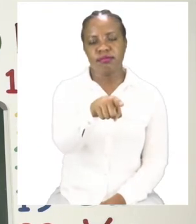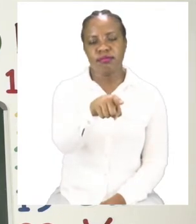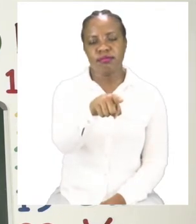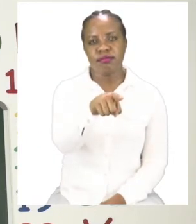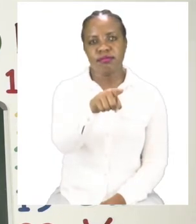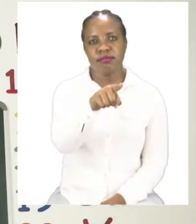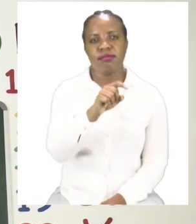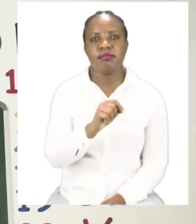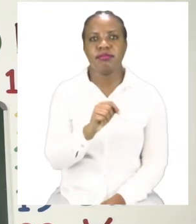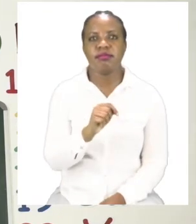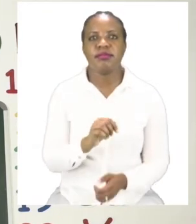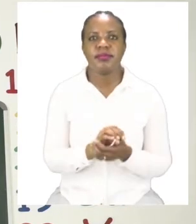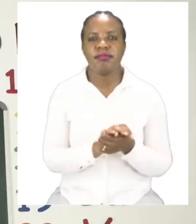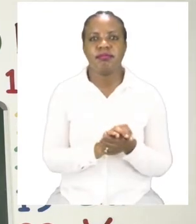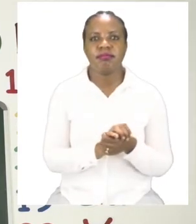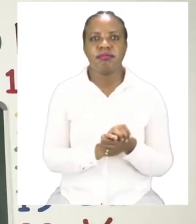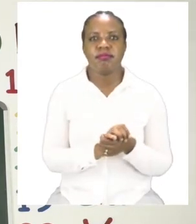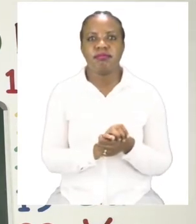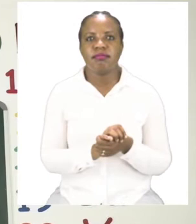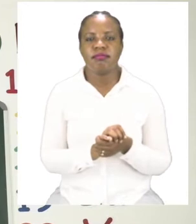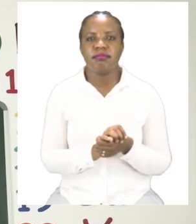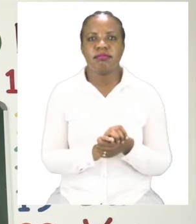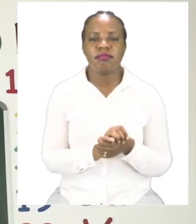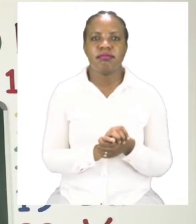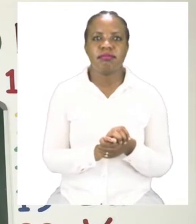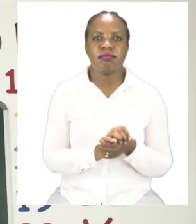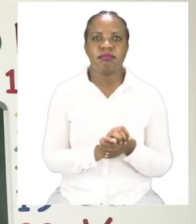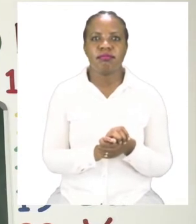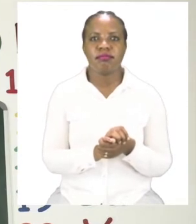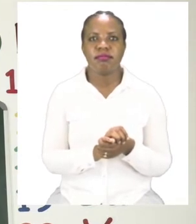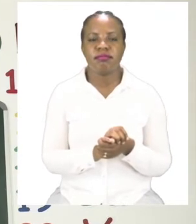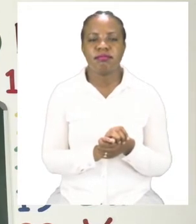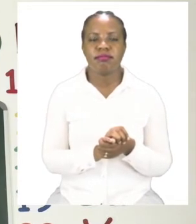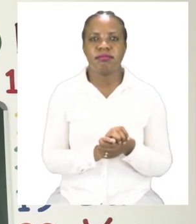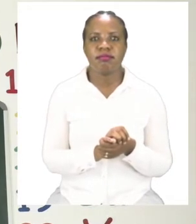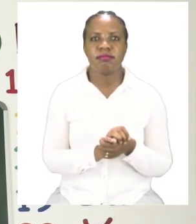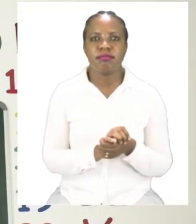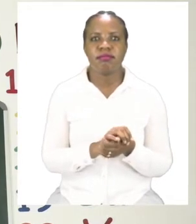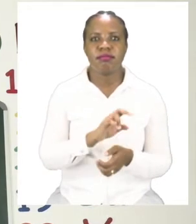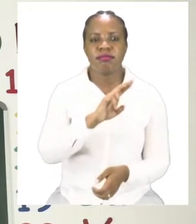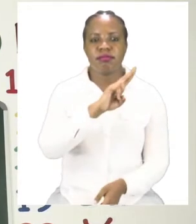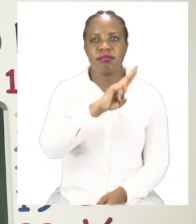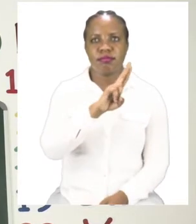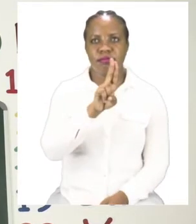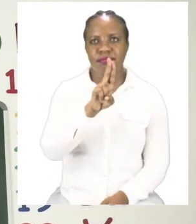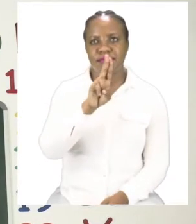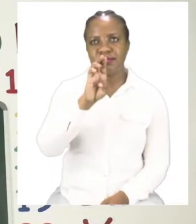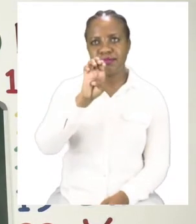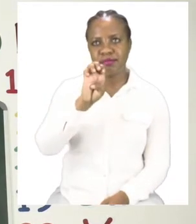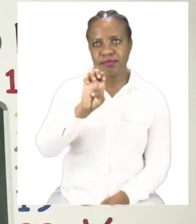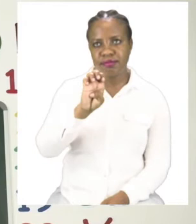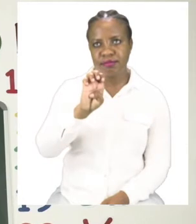You. Good job. And the next one, if we are pointing to a man or